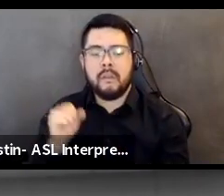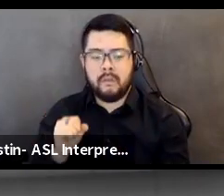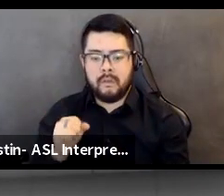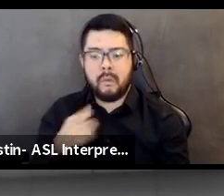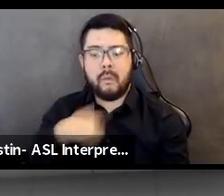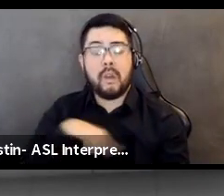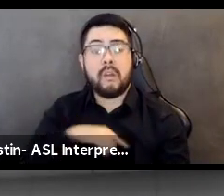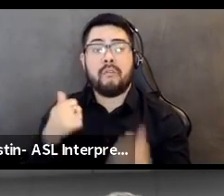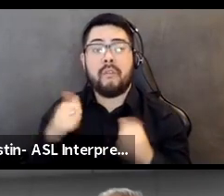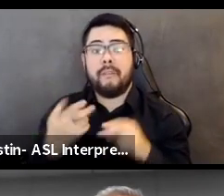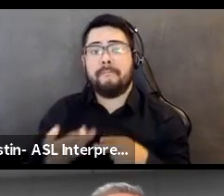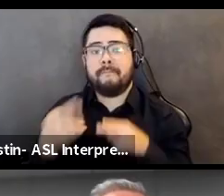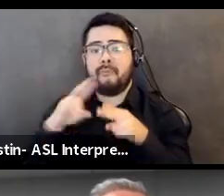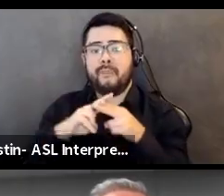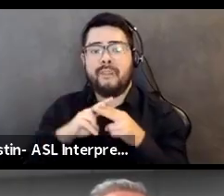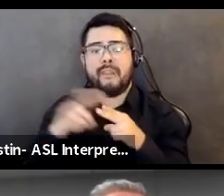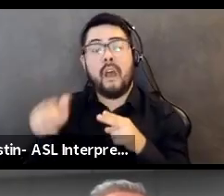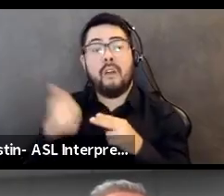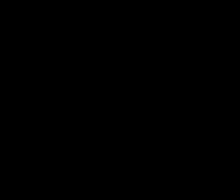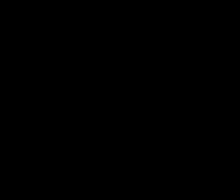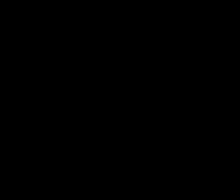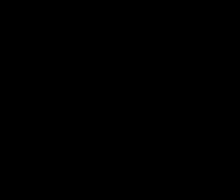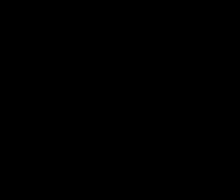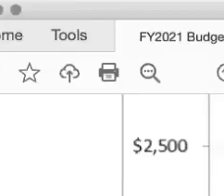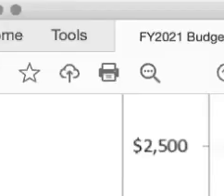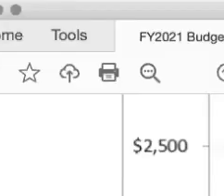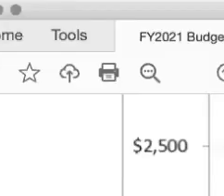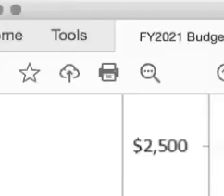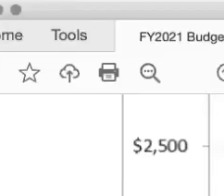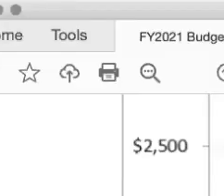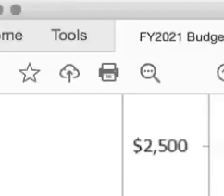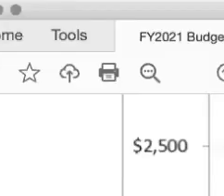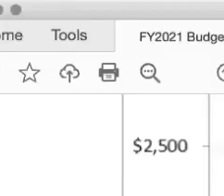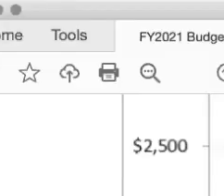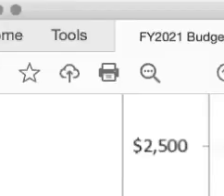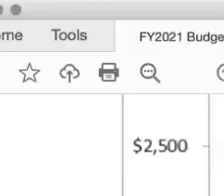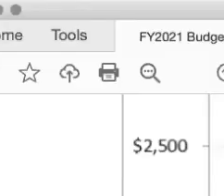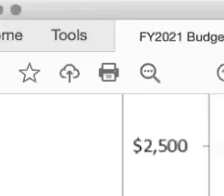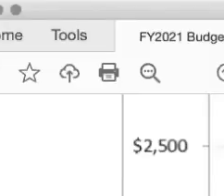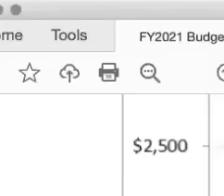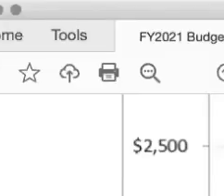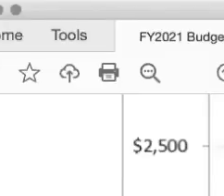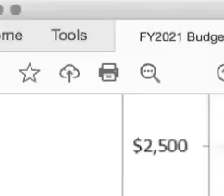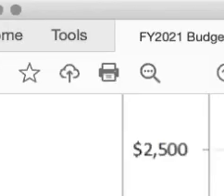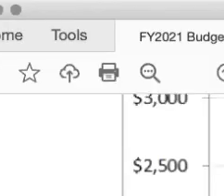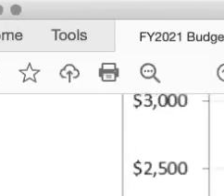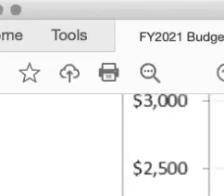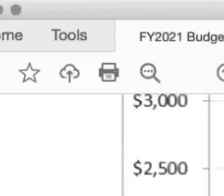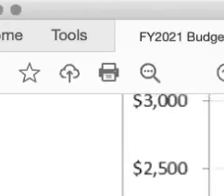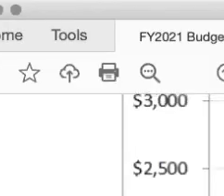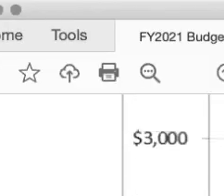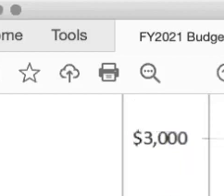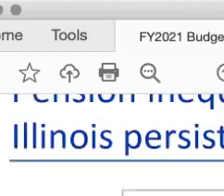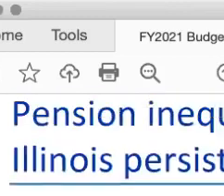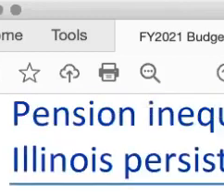increasing some alternative ways of funding to uh not be so reliant that the other one the the one that shows